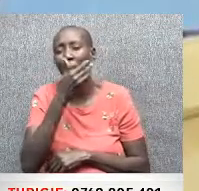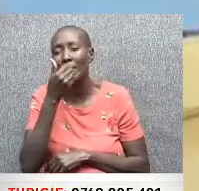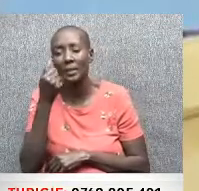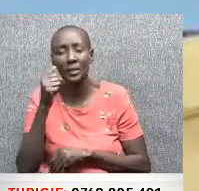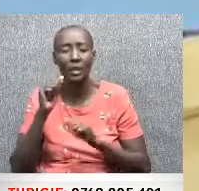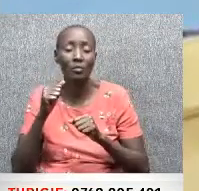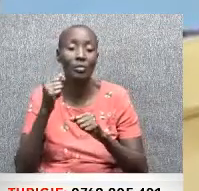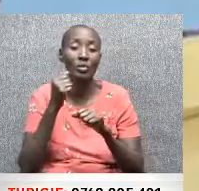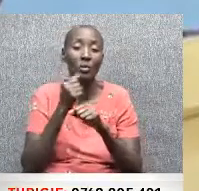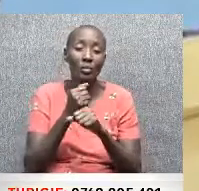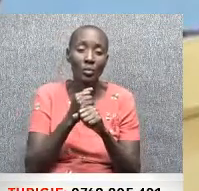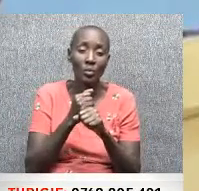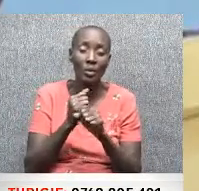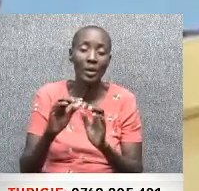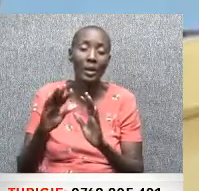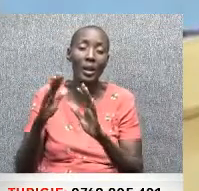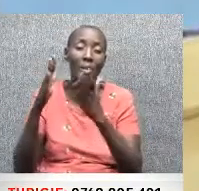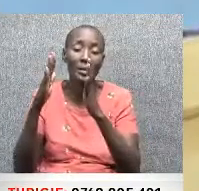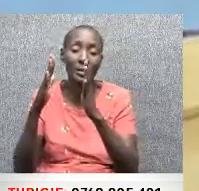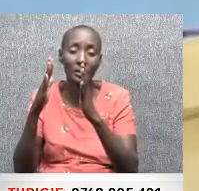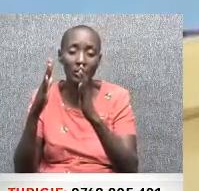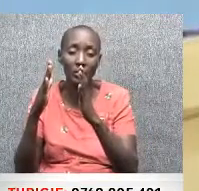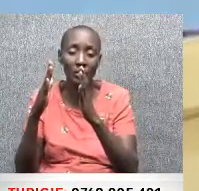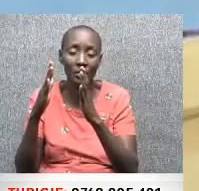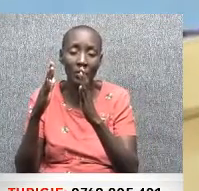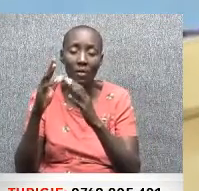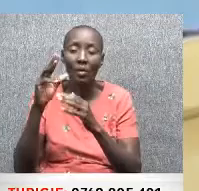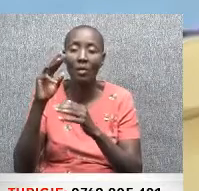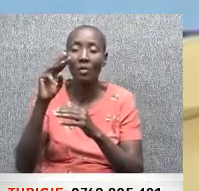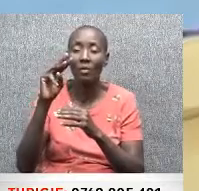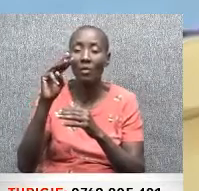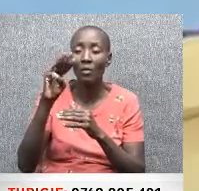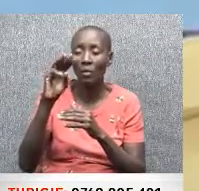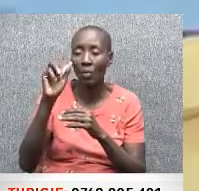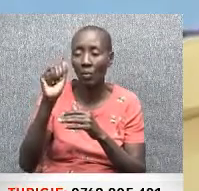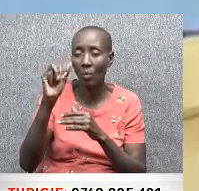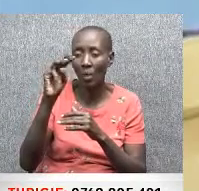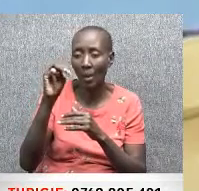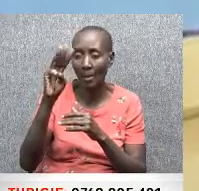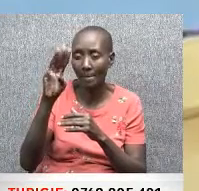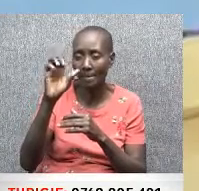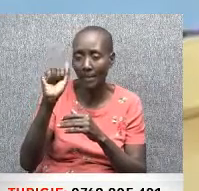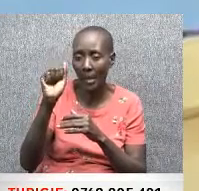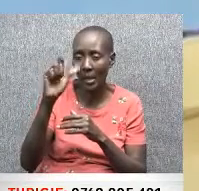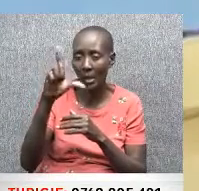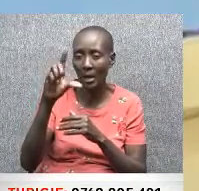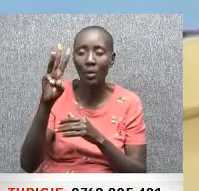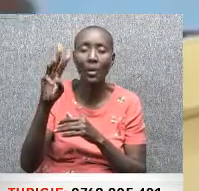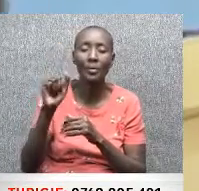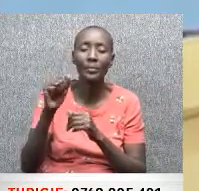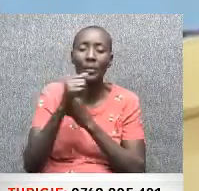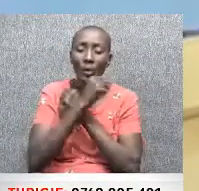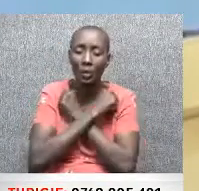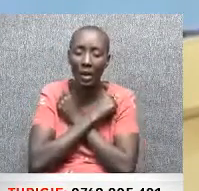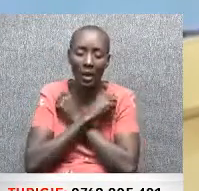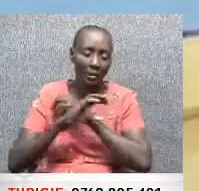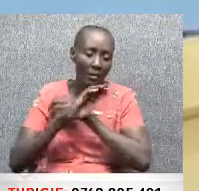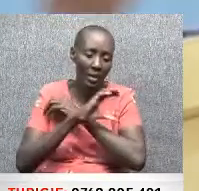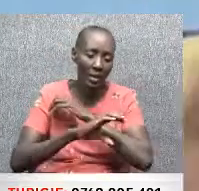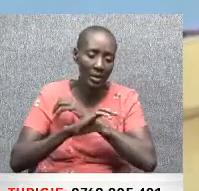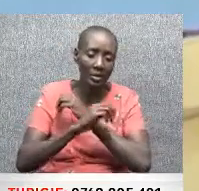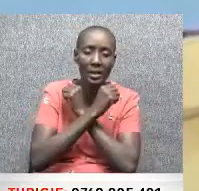do in appreciation of who the late Vice President was. Can we love this country? Can we love